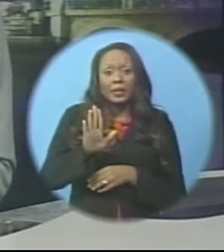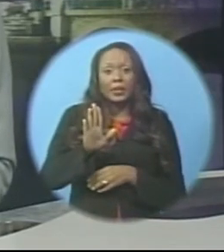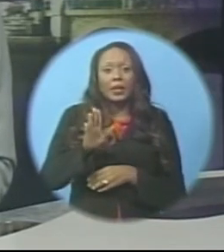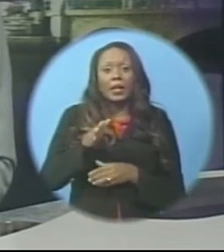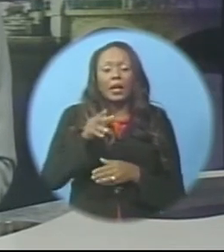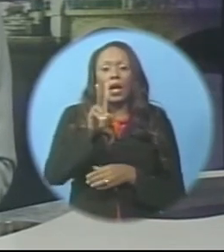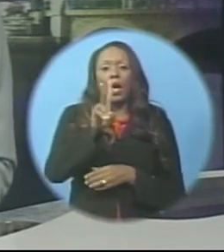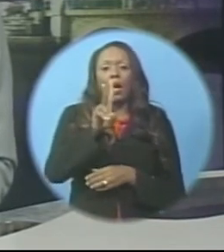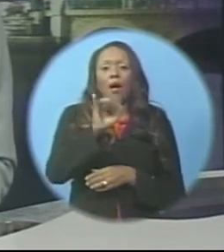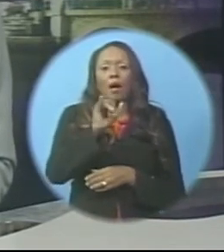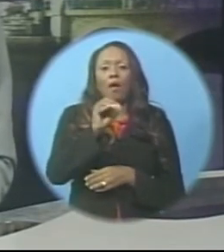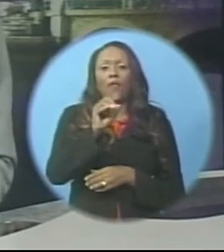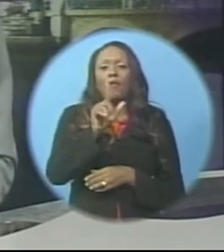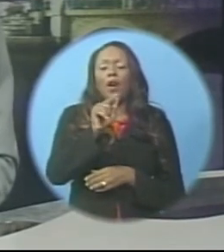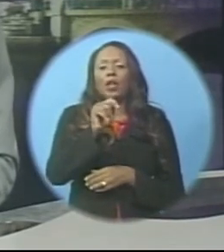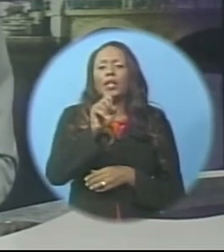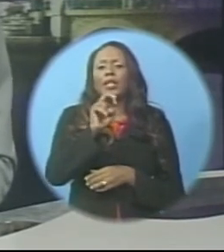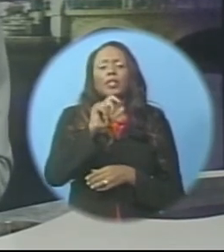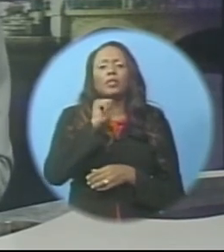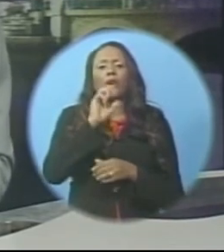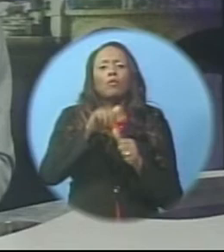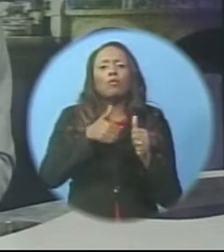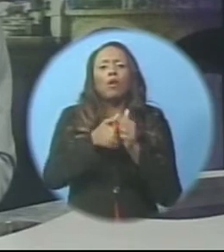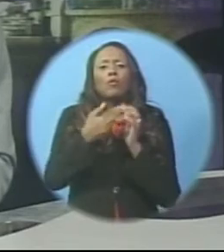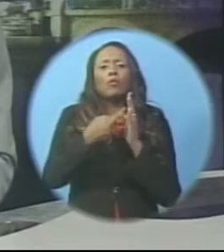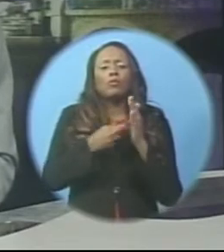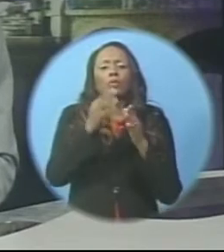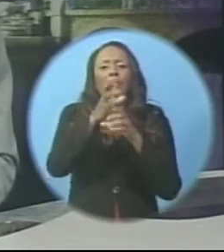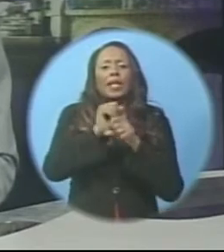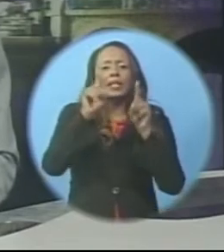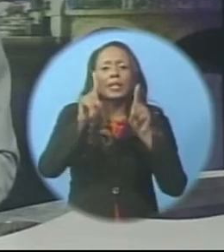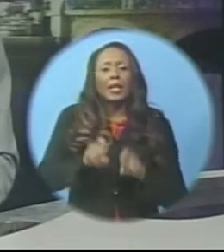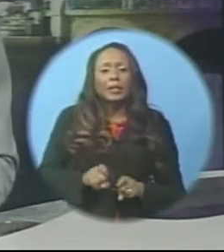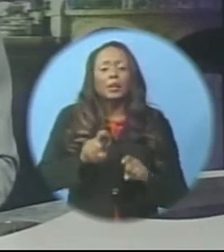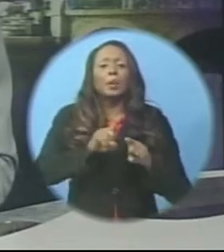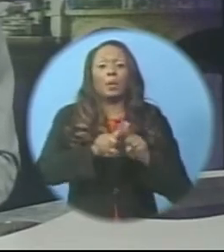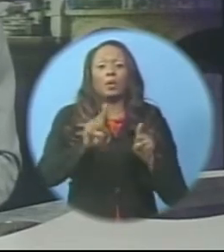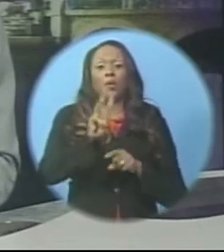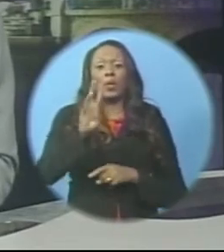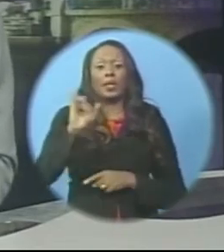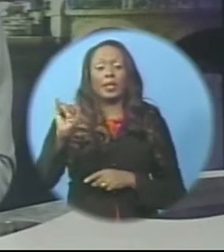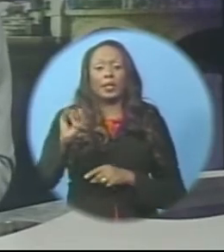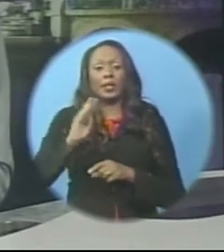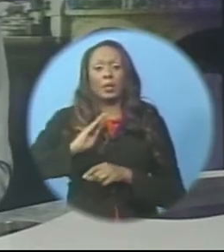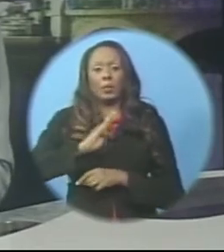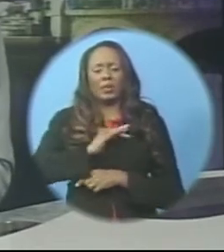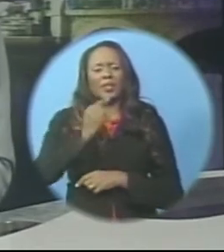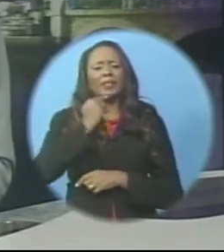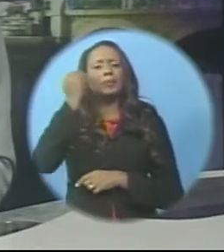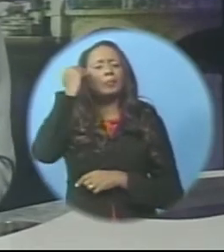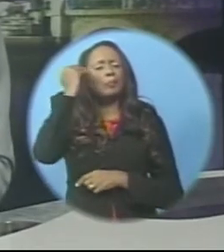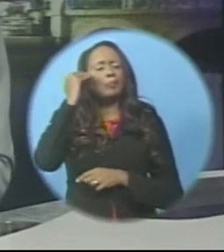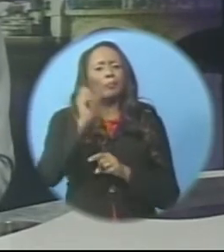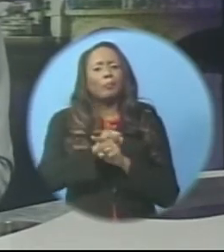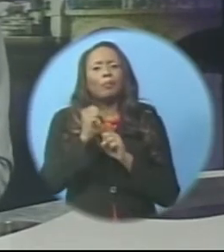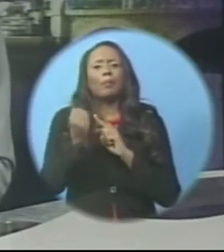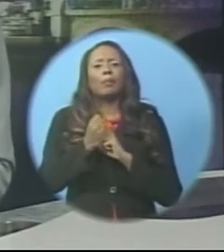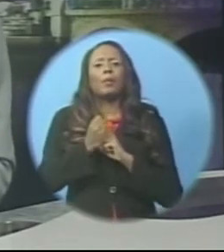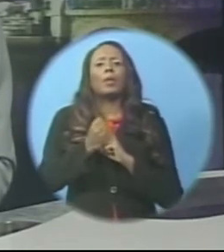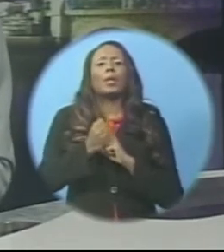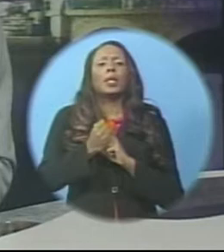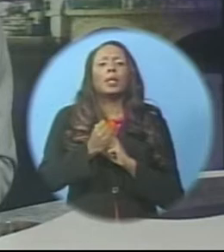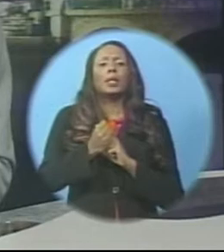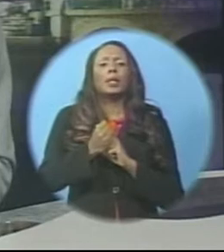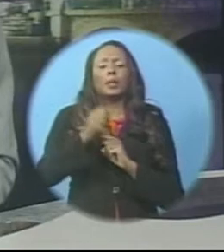case. The West Indies Cricket Board has also said it is aware of the situation. Russell has turned out in almost every